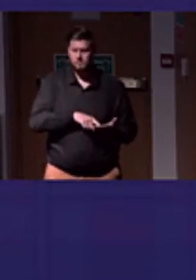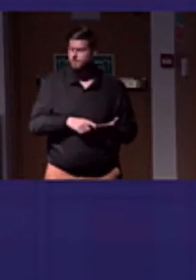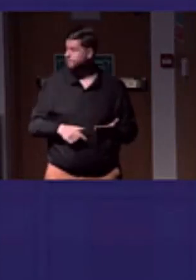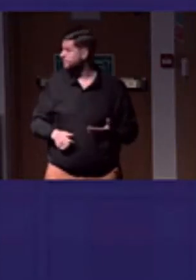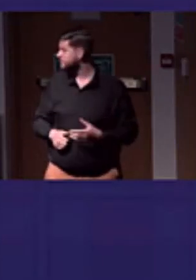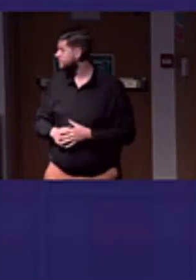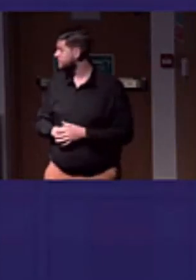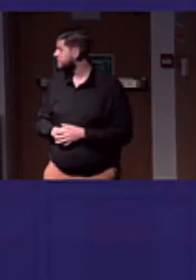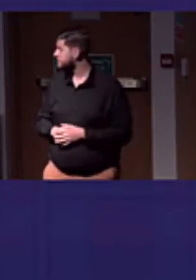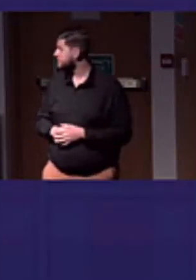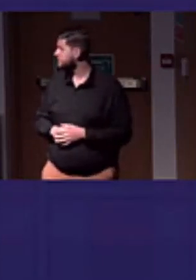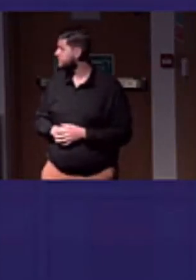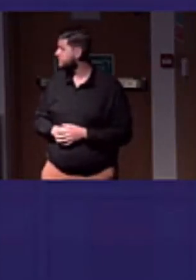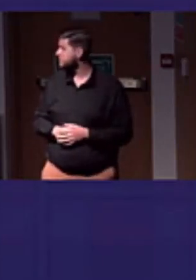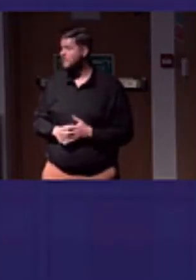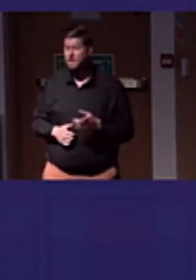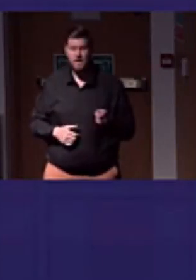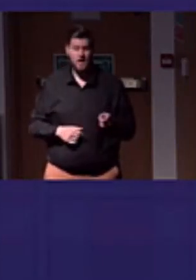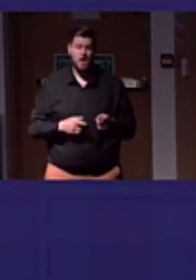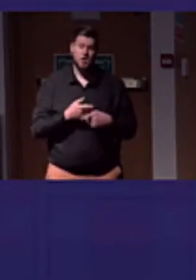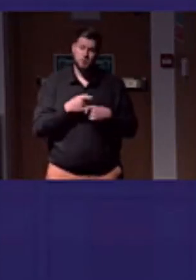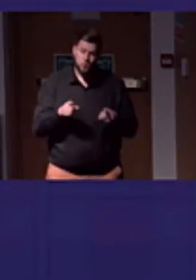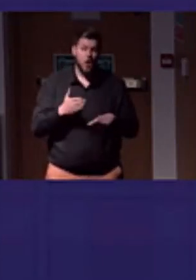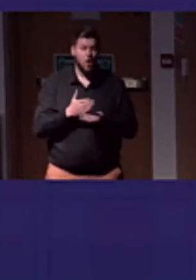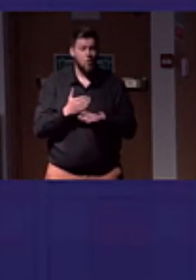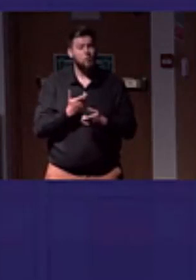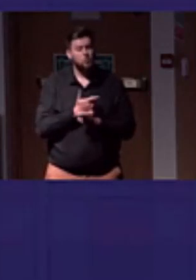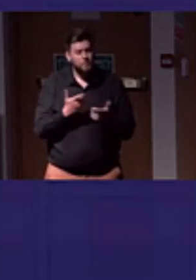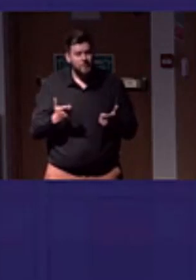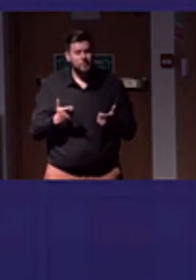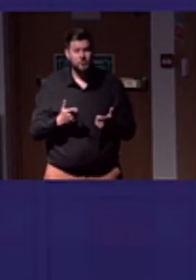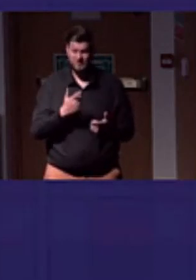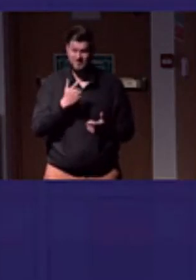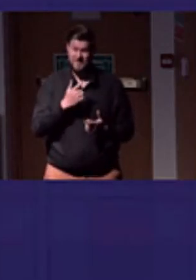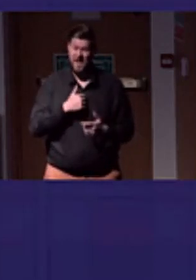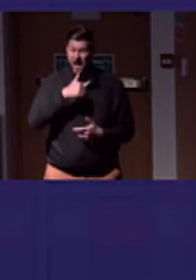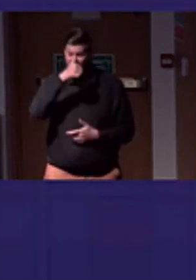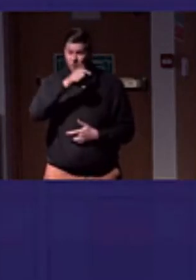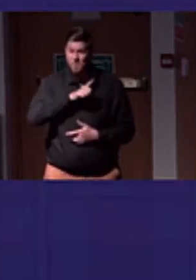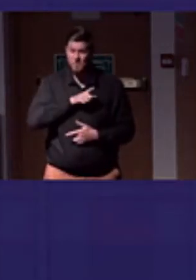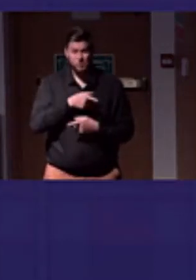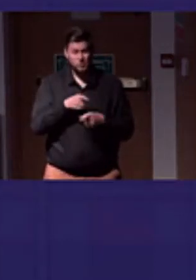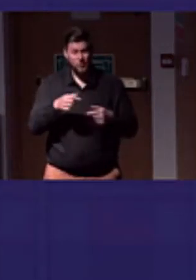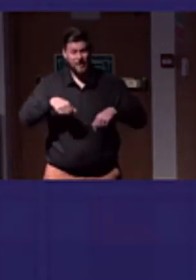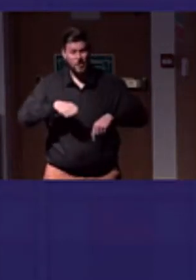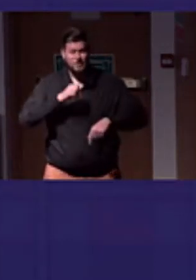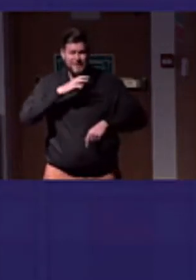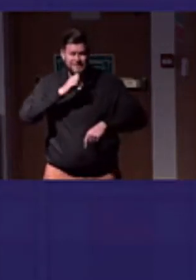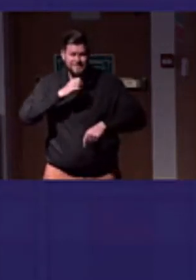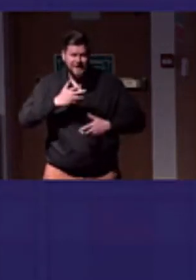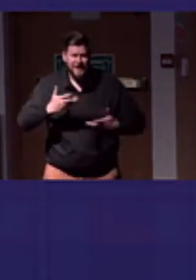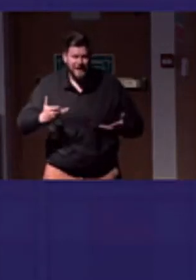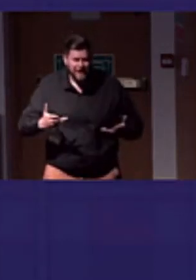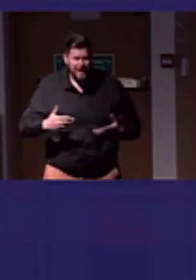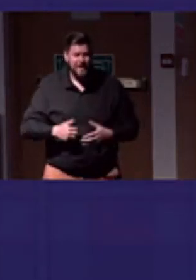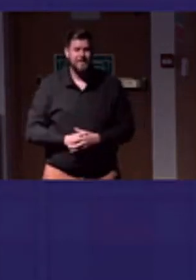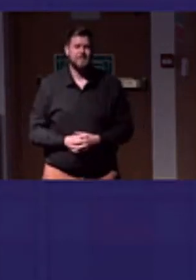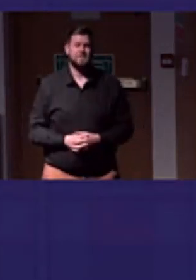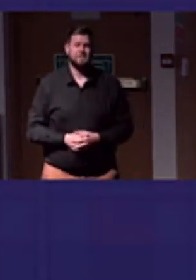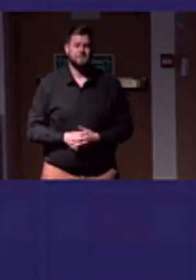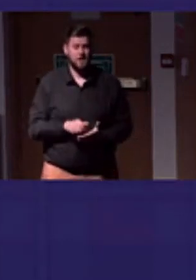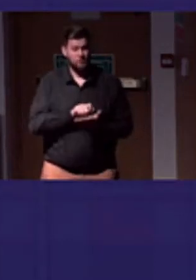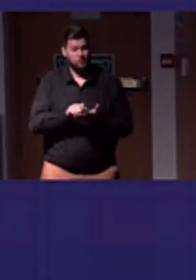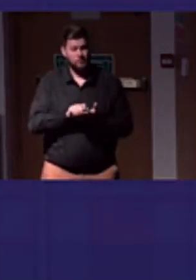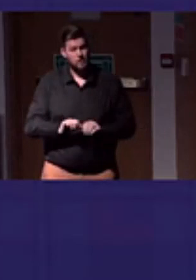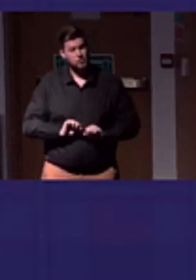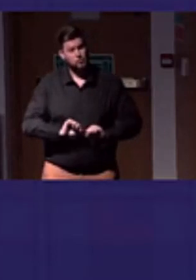work too much because you're literally at a conference on a Saturday. So let's talk about how you work too much, okay? Write down your own personal daily coping